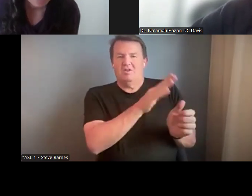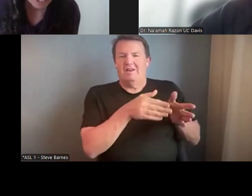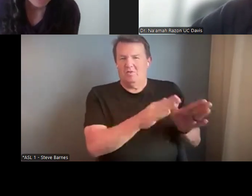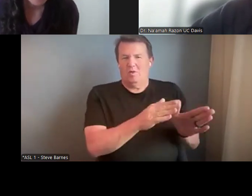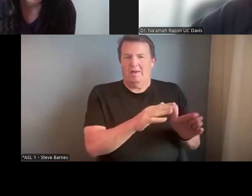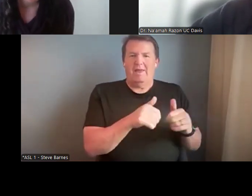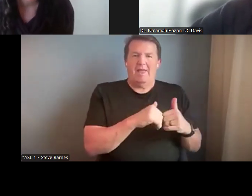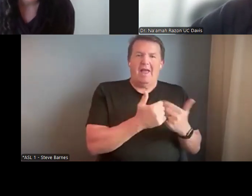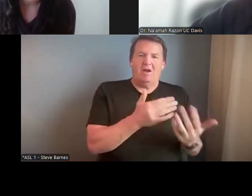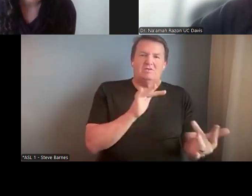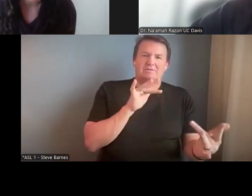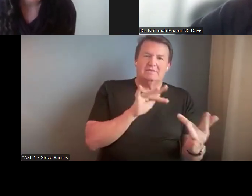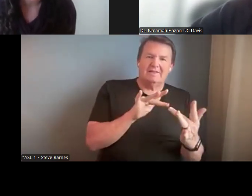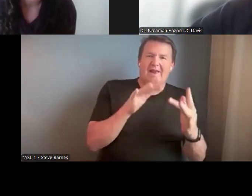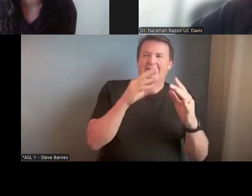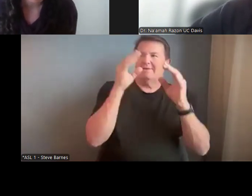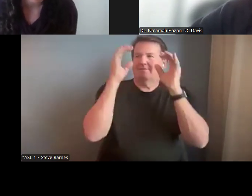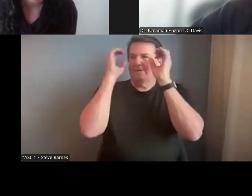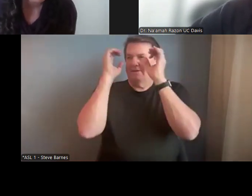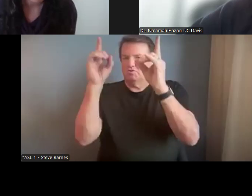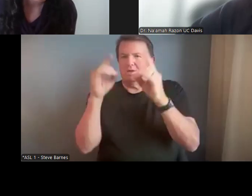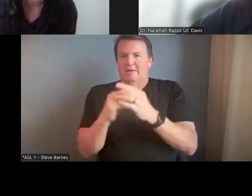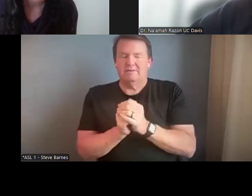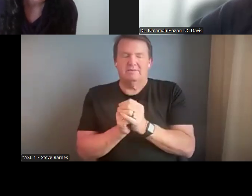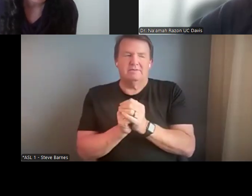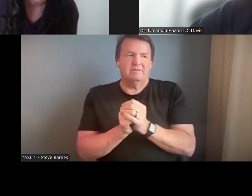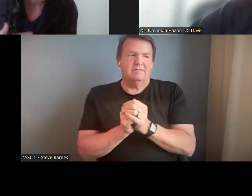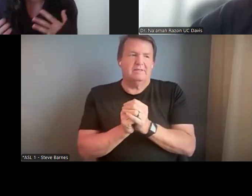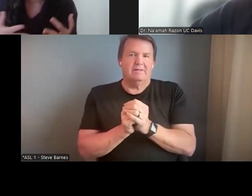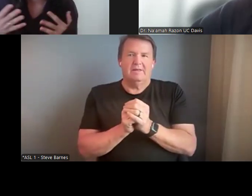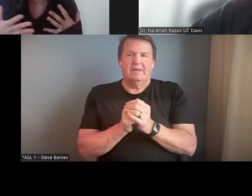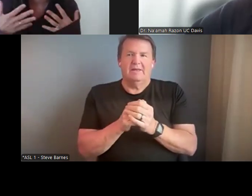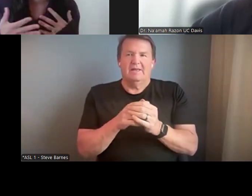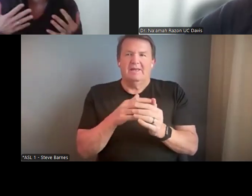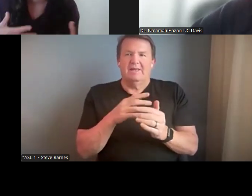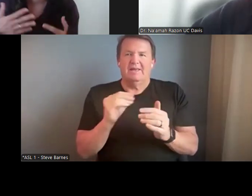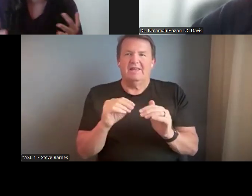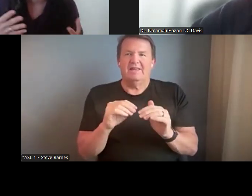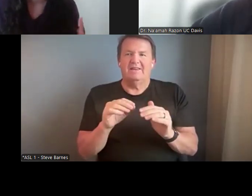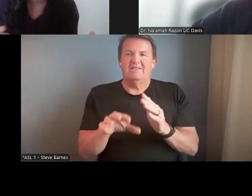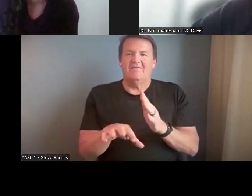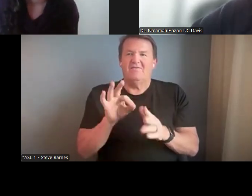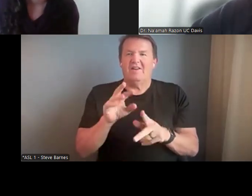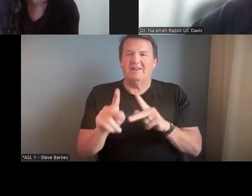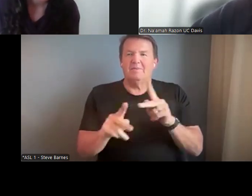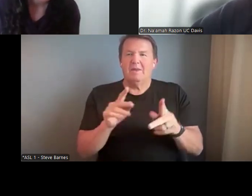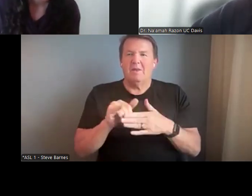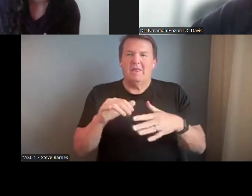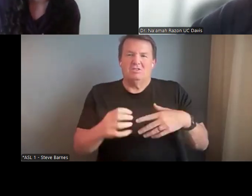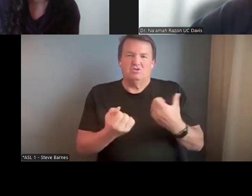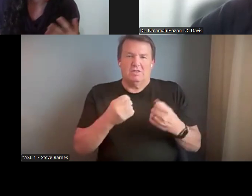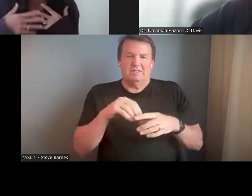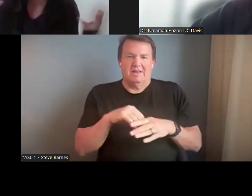connect and educate. And then, if they have then people that they can connect. I think, finding people that are trusted in the